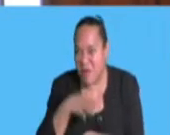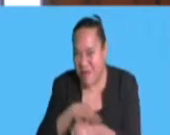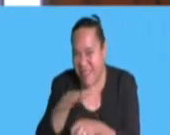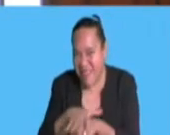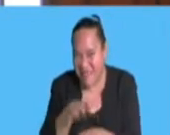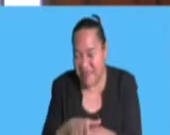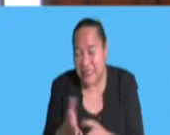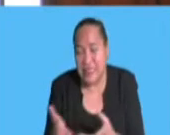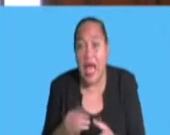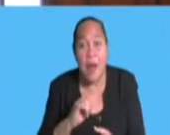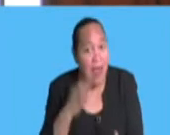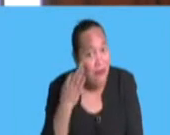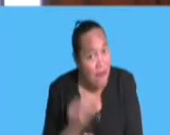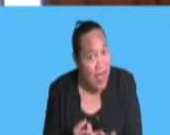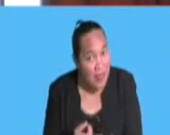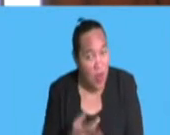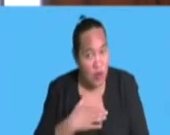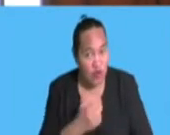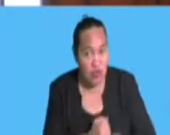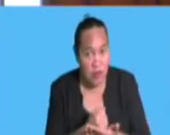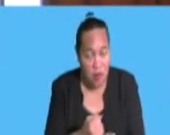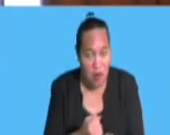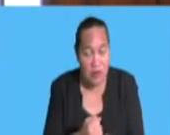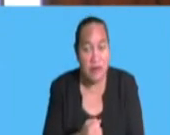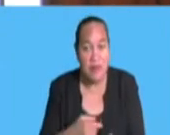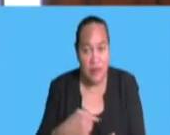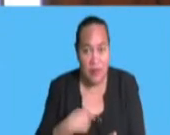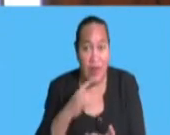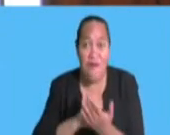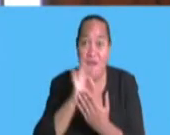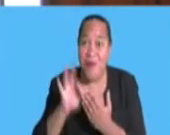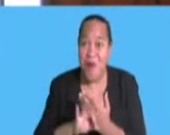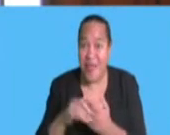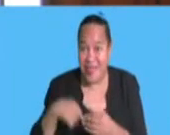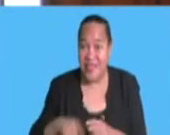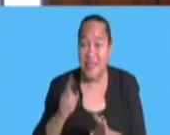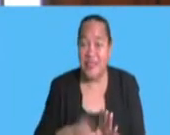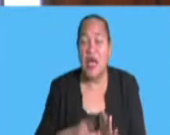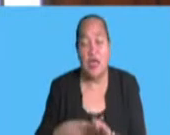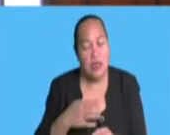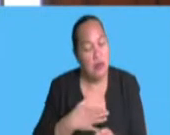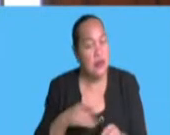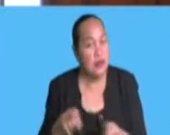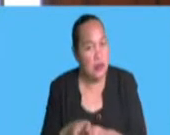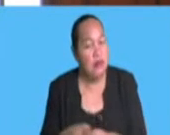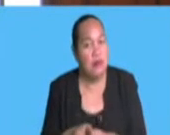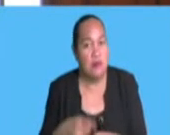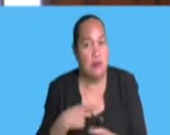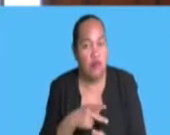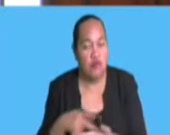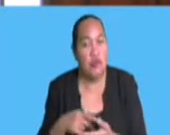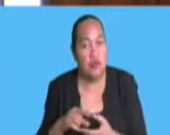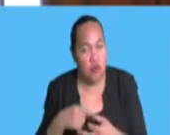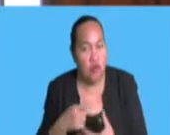However, the facts remain. To support my position first espoused in February this year, and it still remains my position. And all